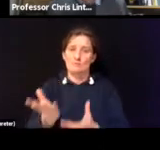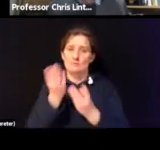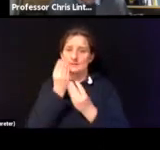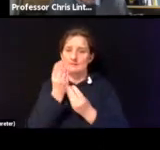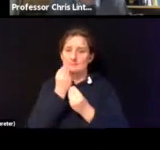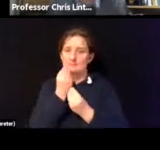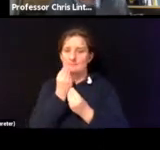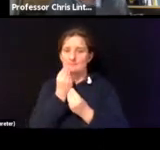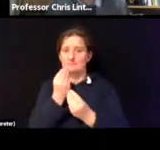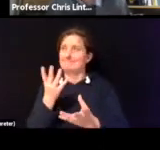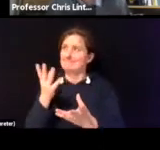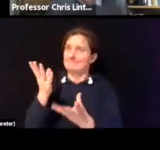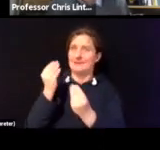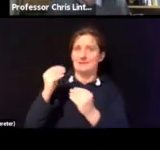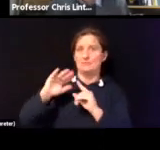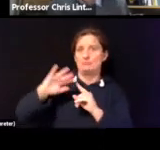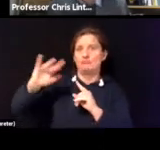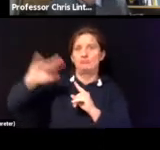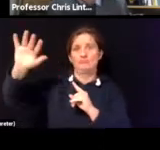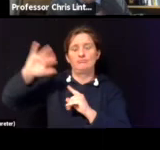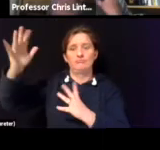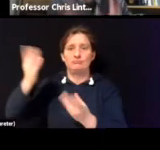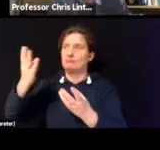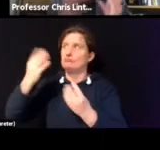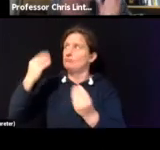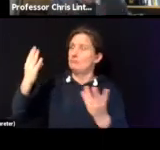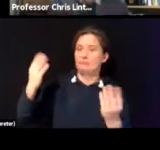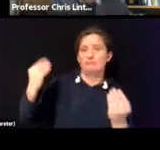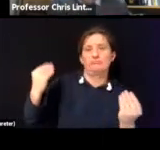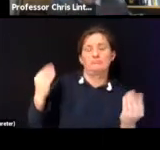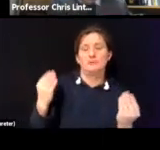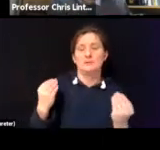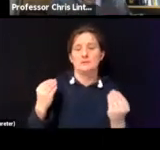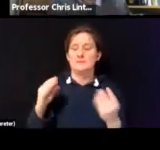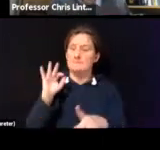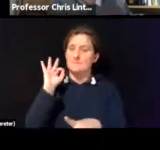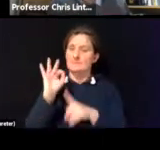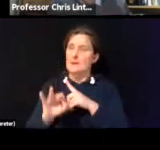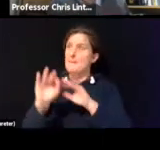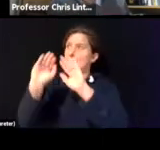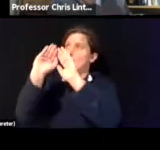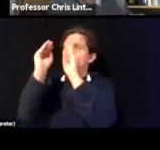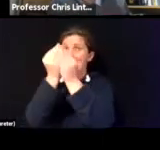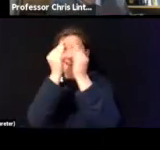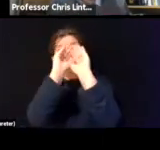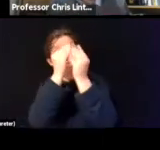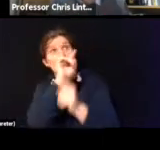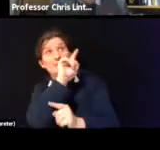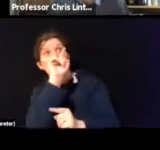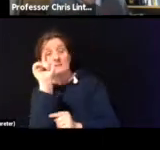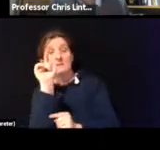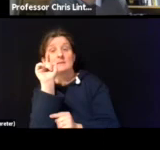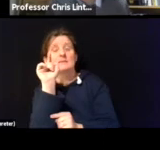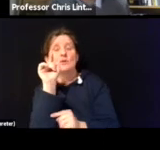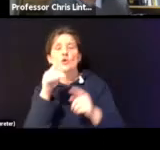SETI, that's listening for signals from outer space. And they're particularly targeting planets where there may, or